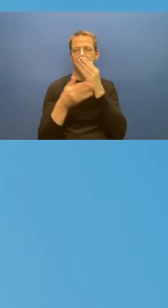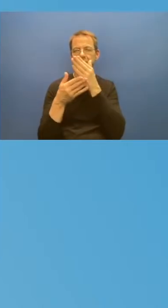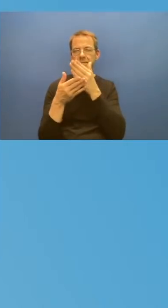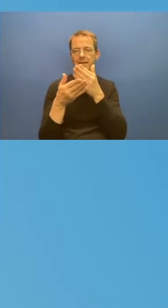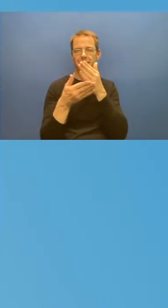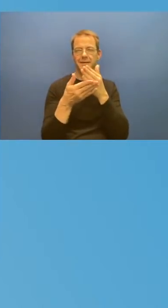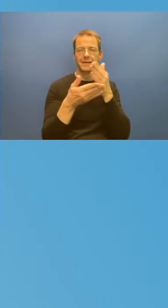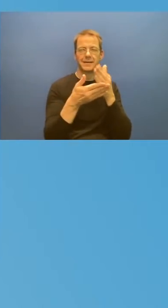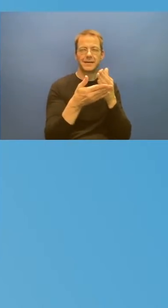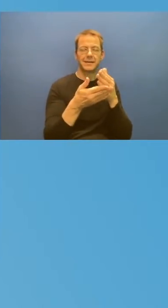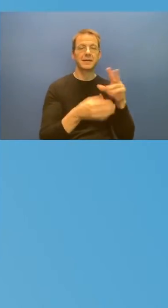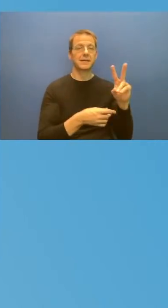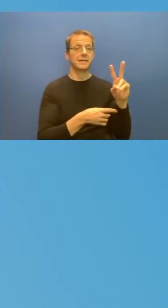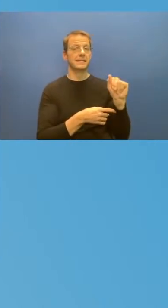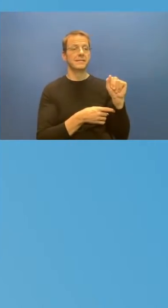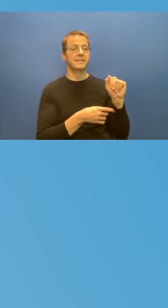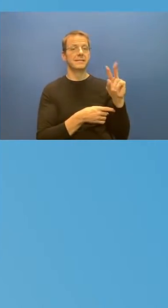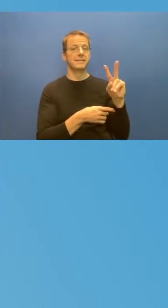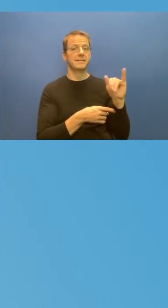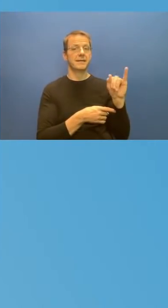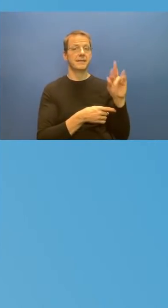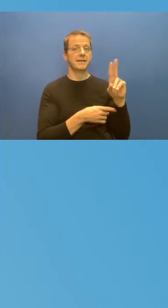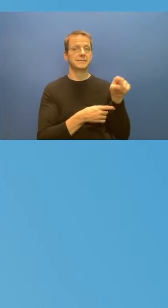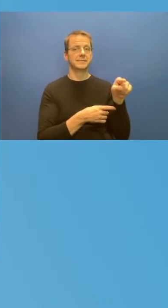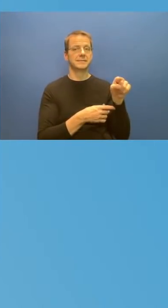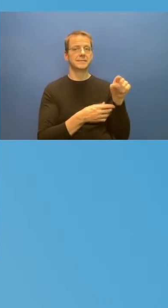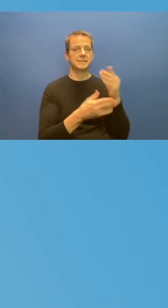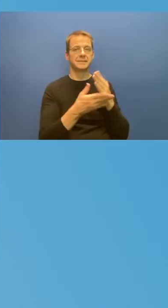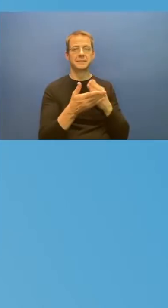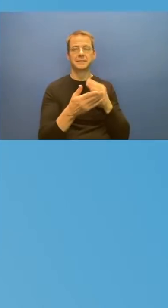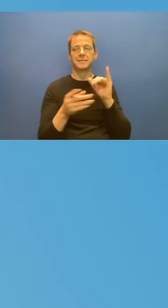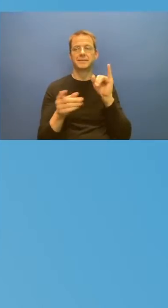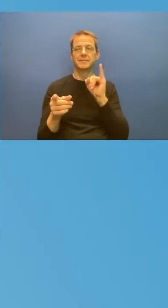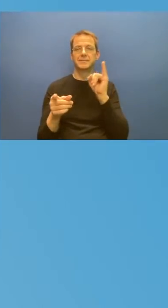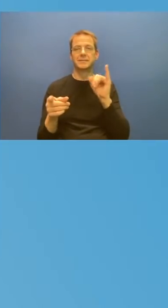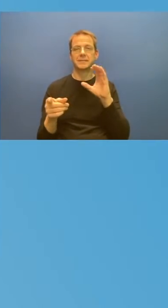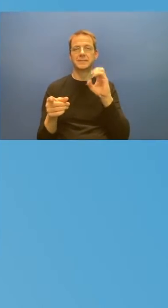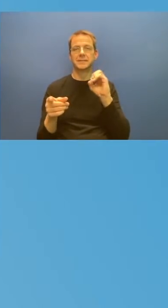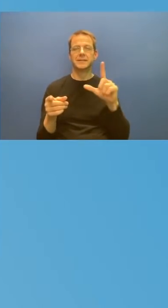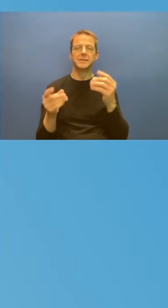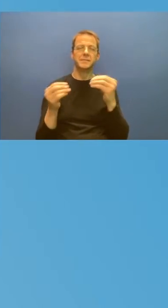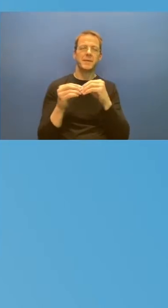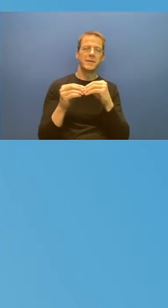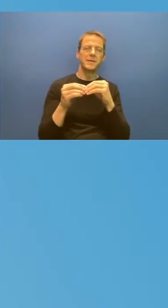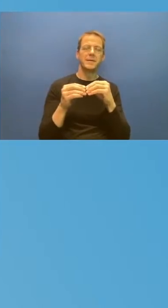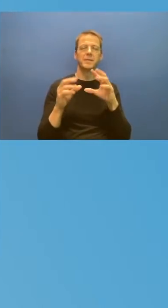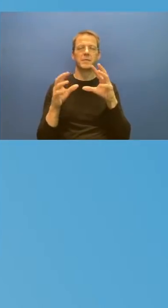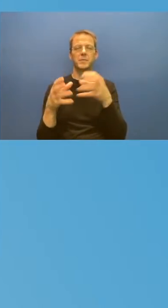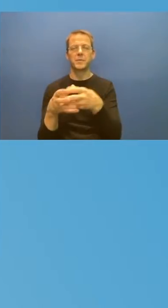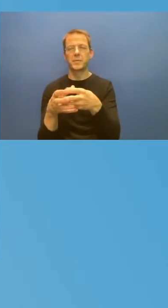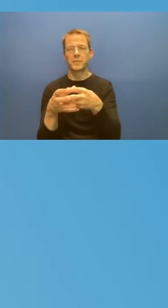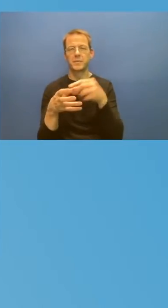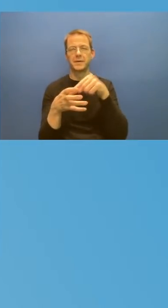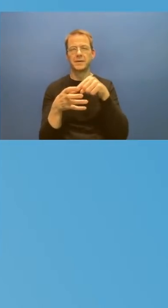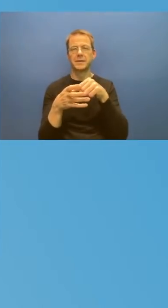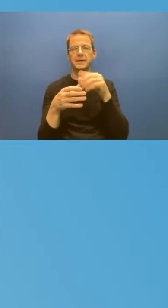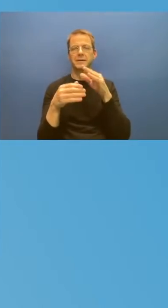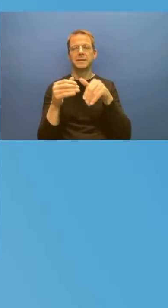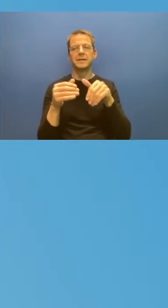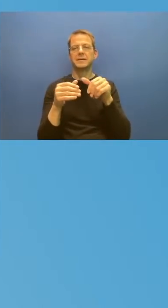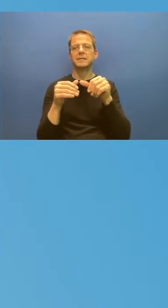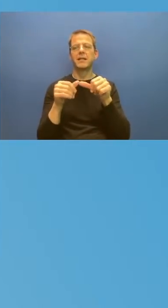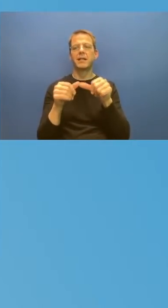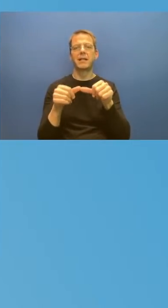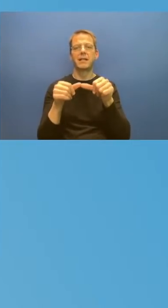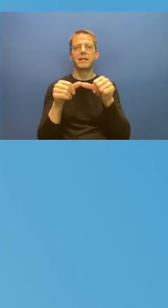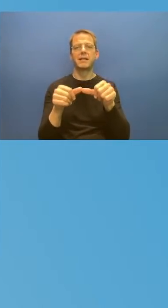of a population than a continuous almost copy of itself. So as